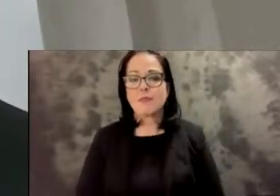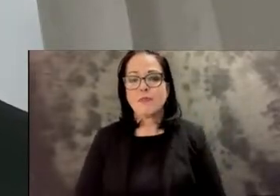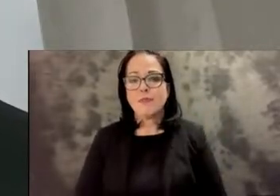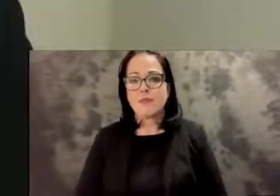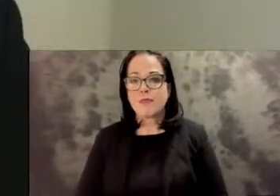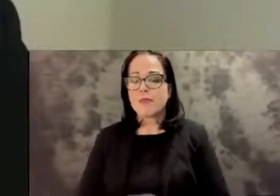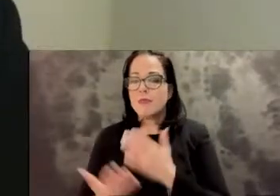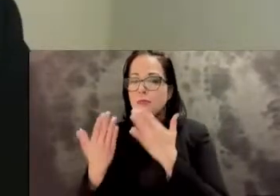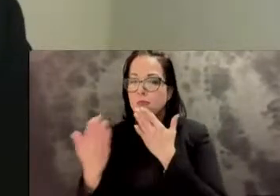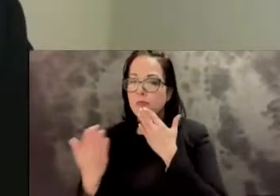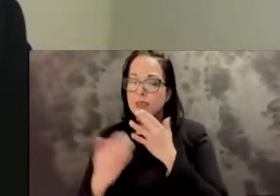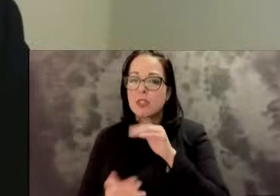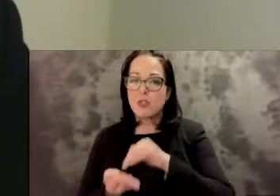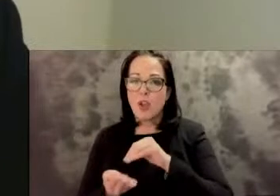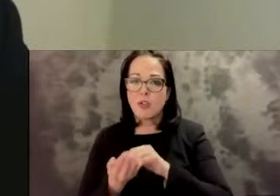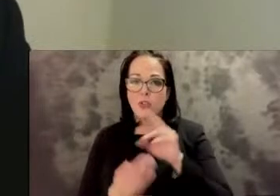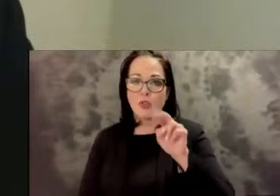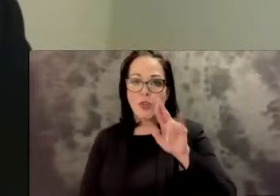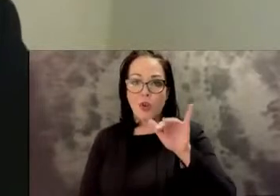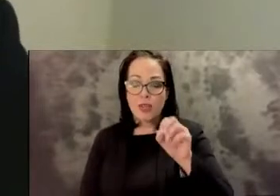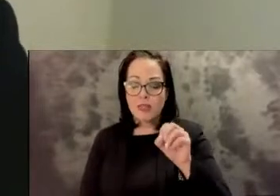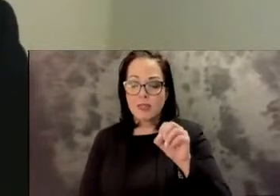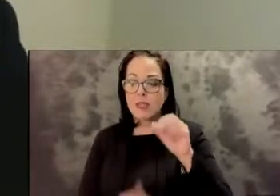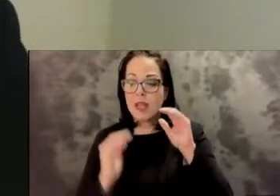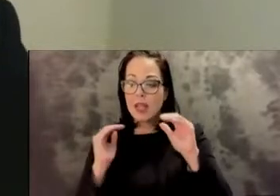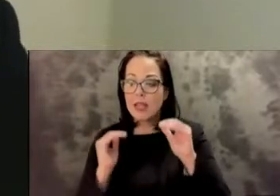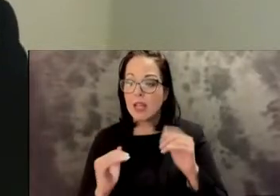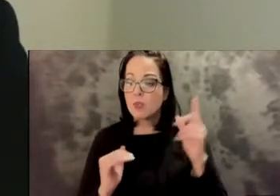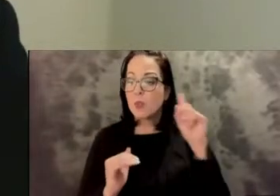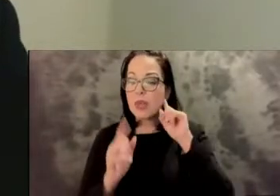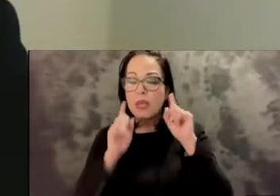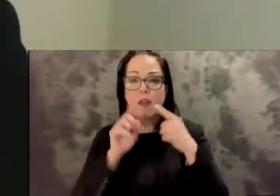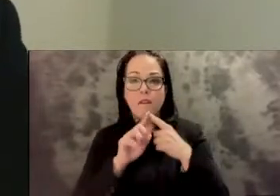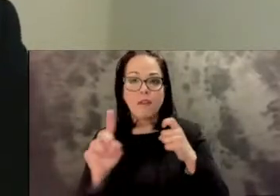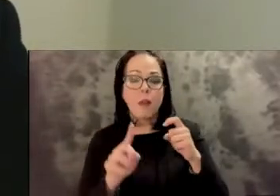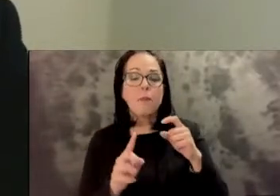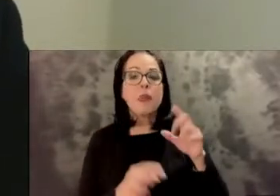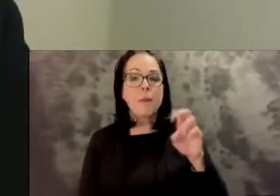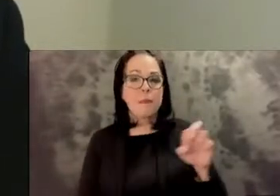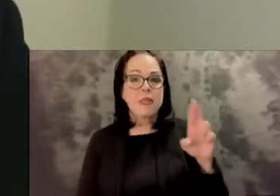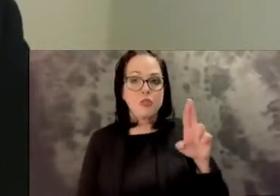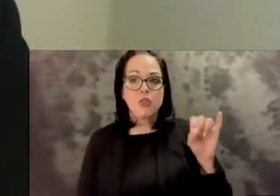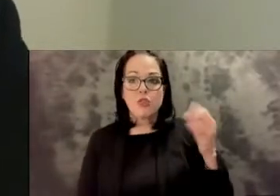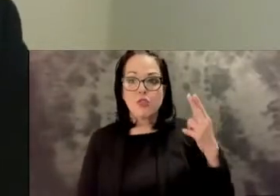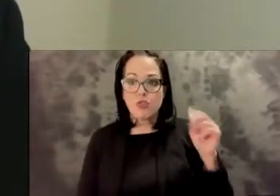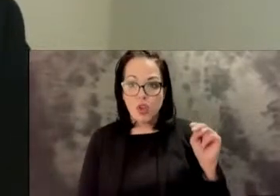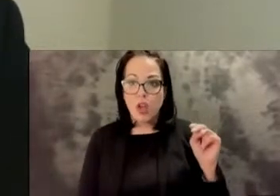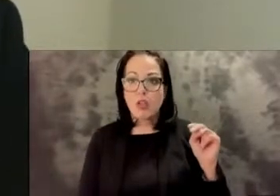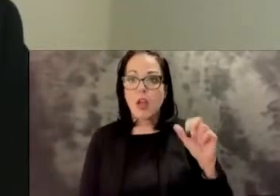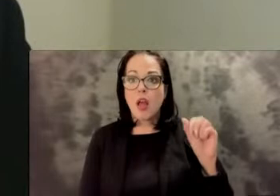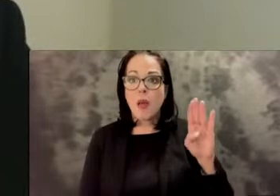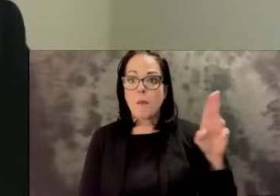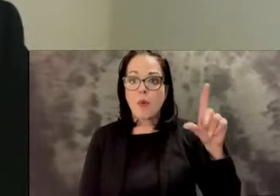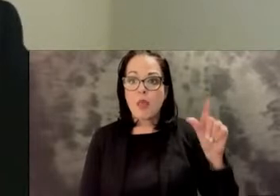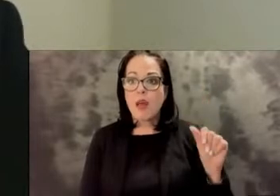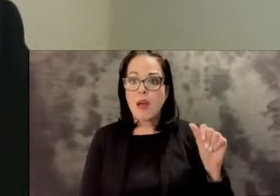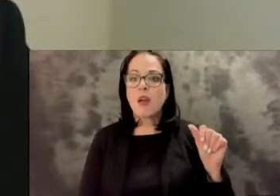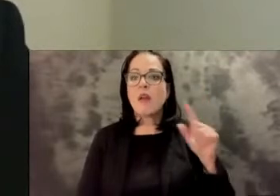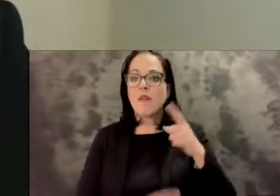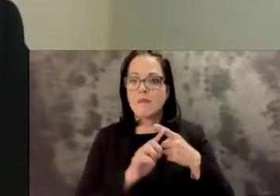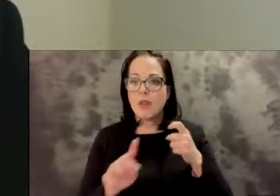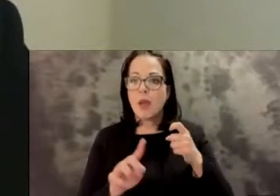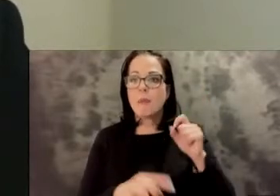Thank you, Dr. Norris. Next, we will hear from Mr. John Abula from Western Illinois